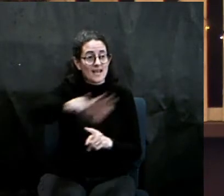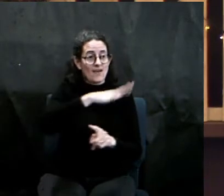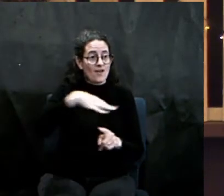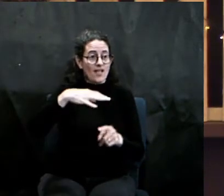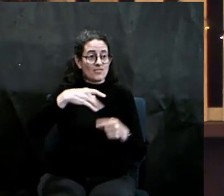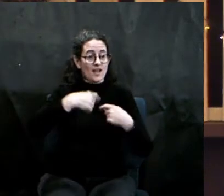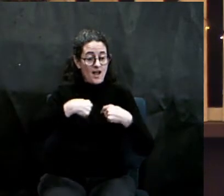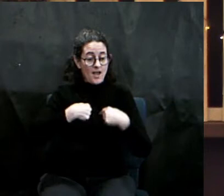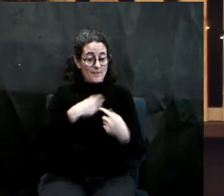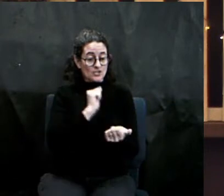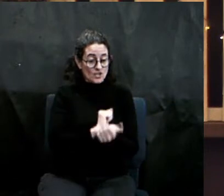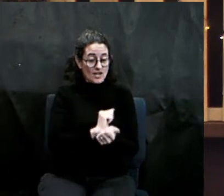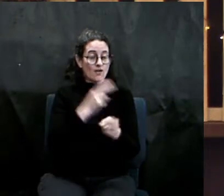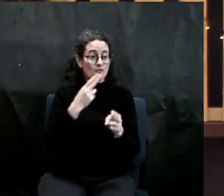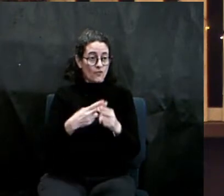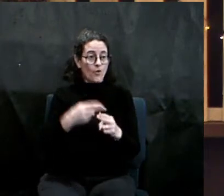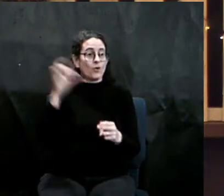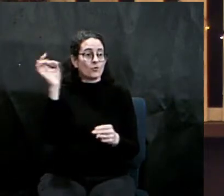am in chains for Christ."